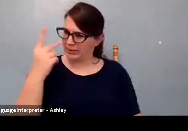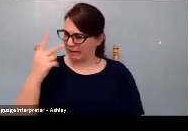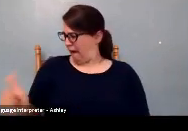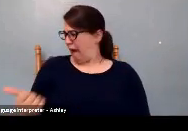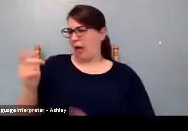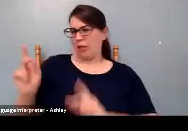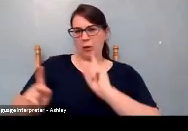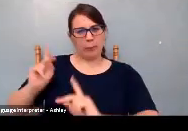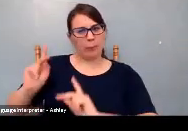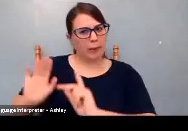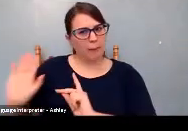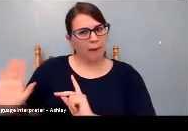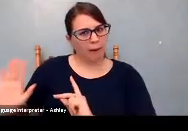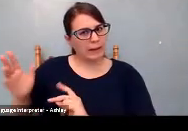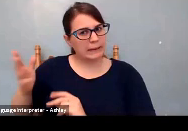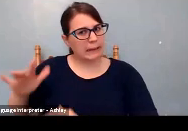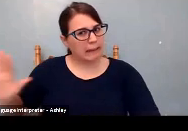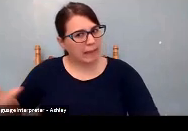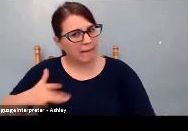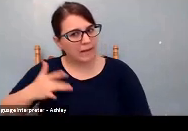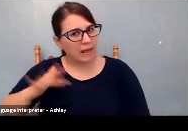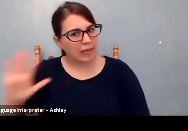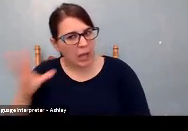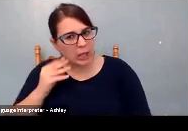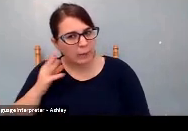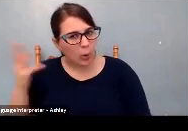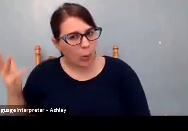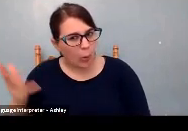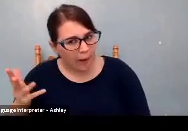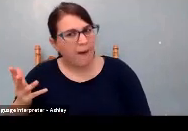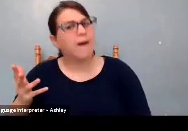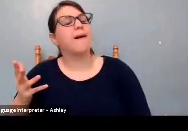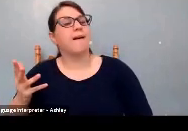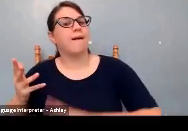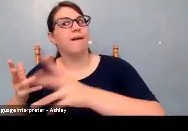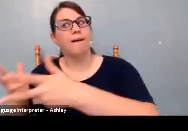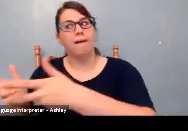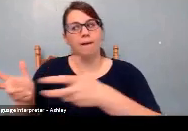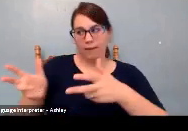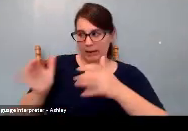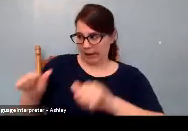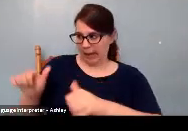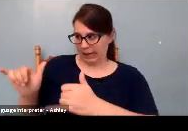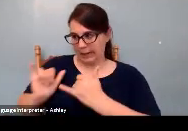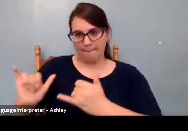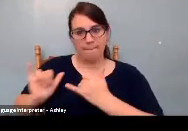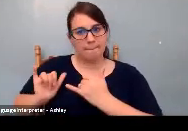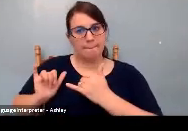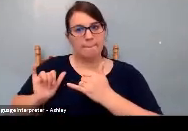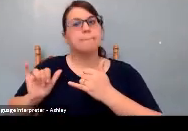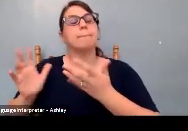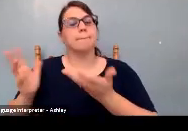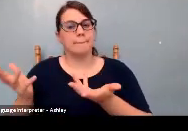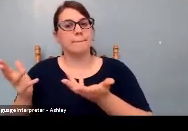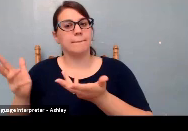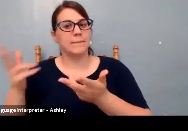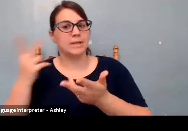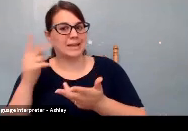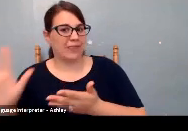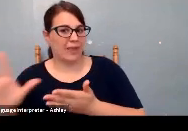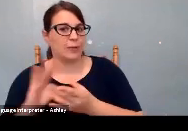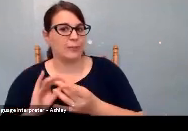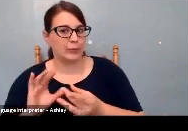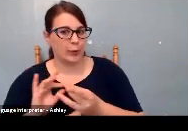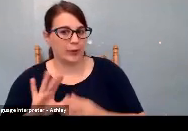people to hear it firsthand from those that own an account or the families that own. And so that's an